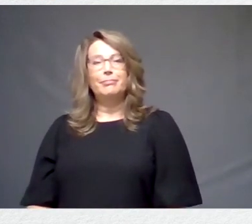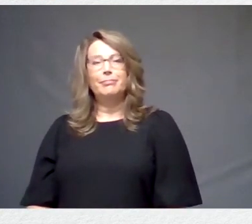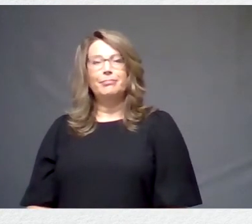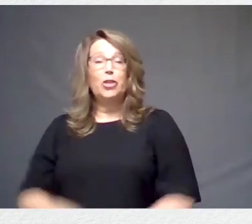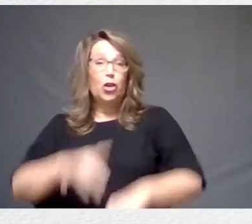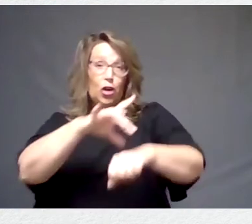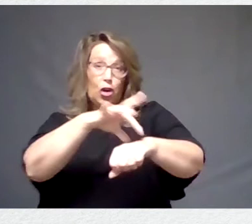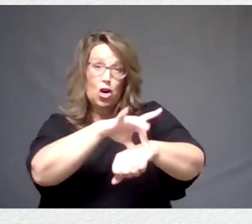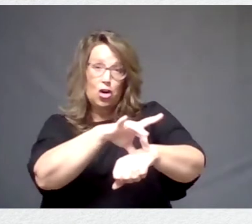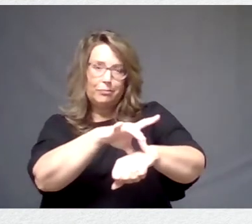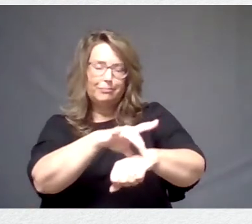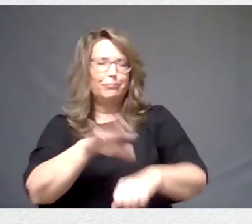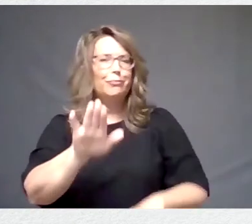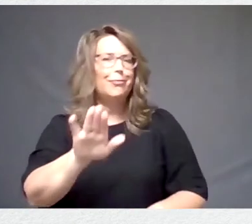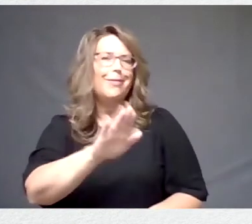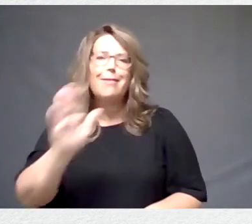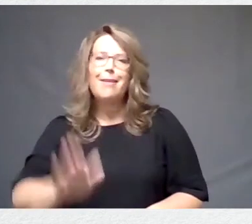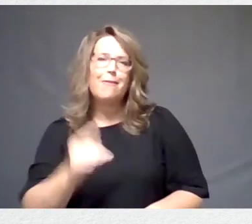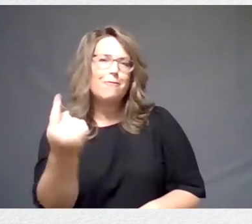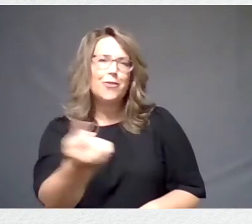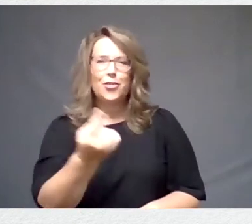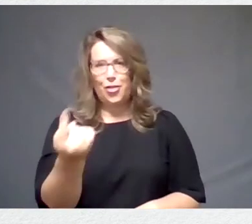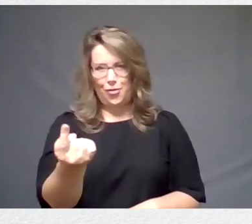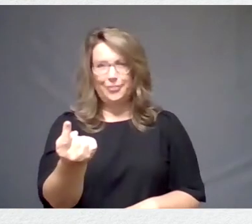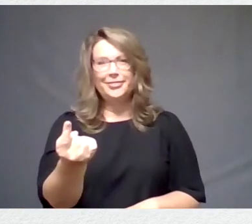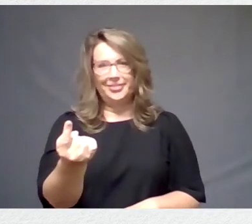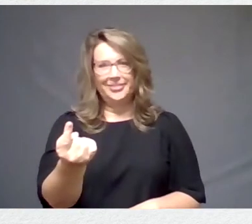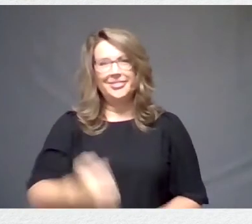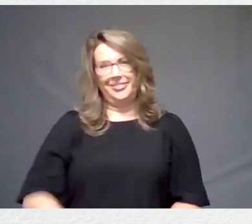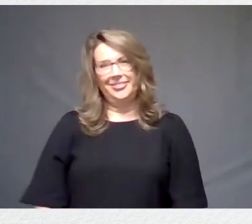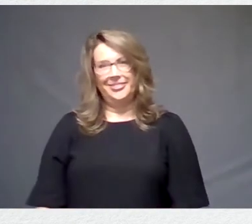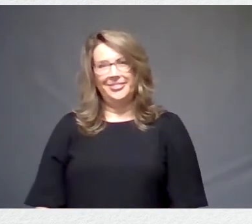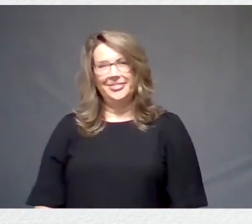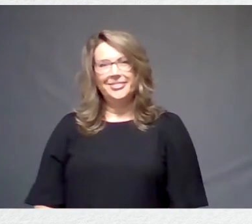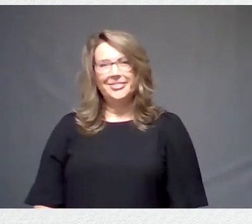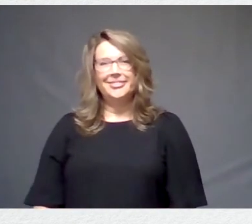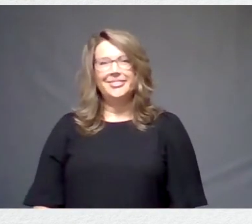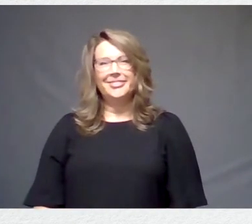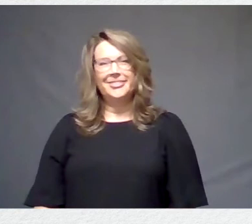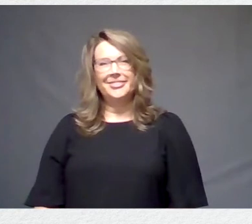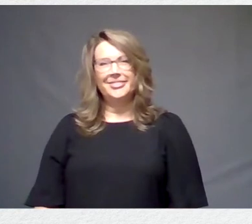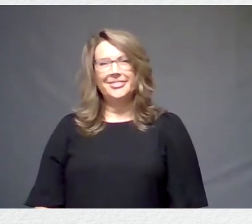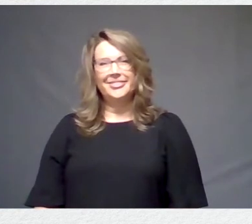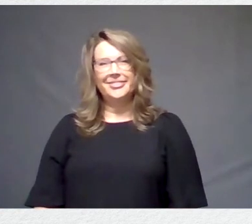You're never alone on Earth. Nunca estarás solo en la Tierra.